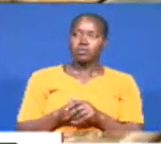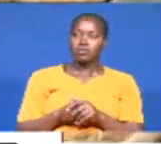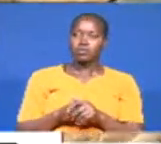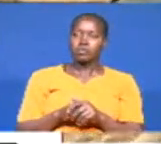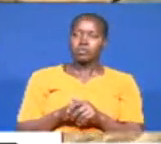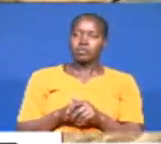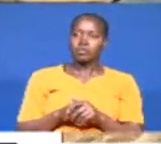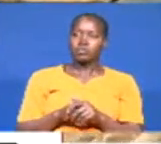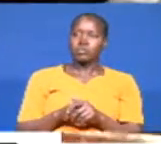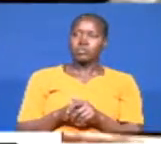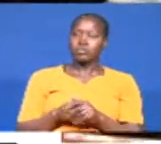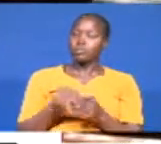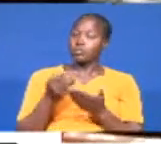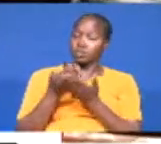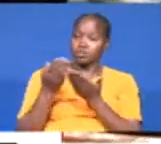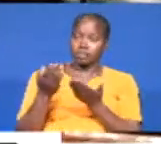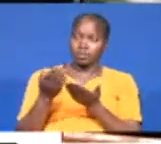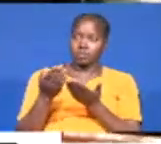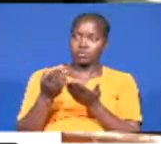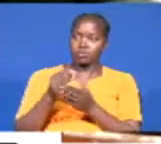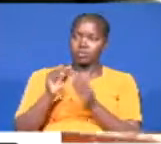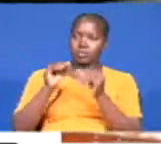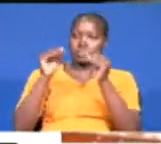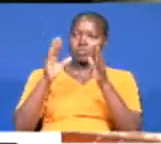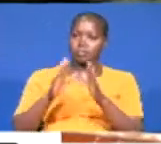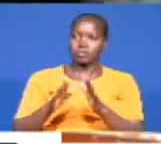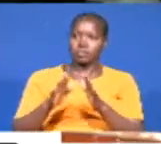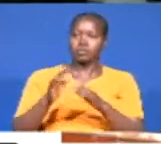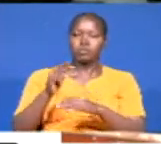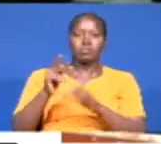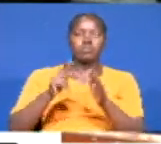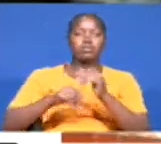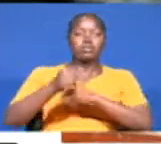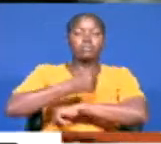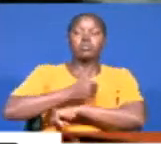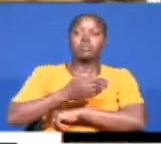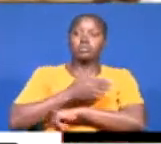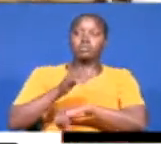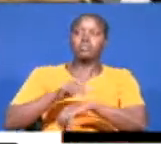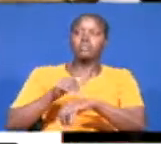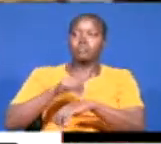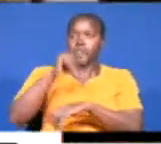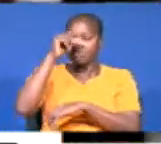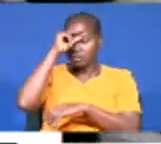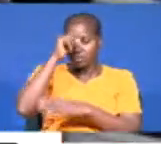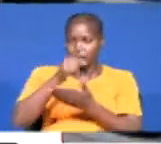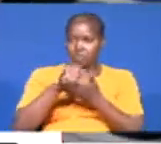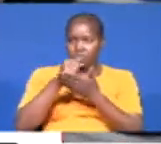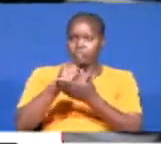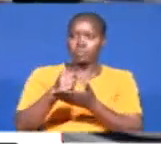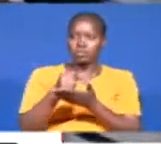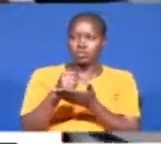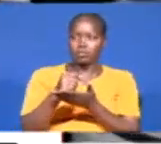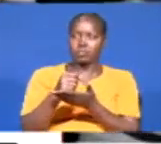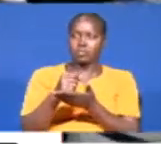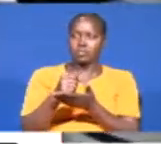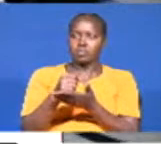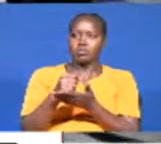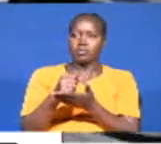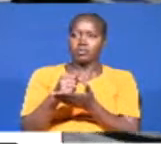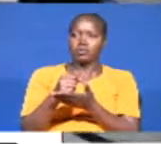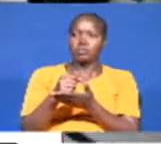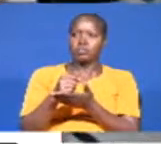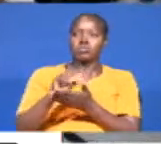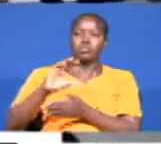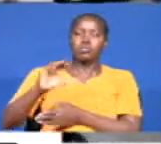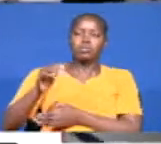Joshua Ngira ambaye ni mwalimu katika shule hiyo ametoa wito kwa serikali kusaidia shule katika maeneo ya miji